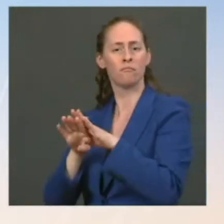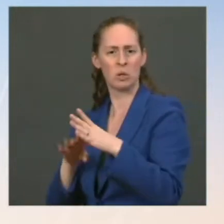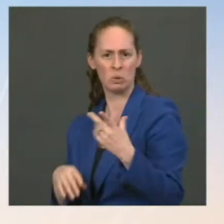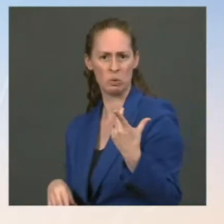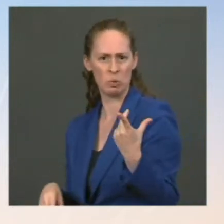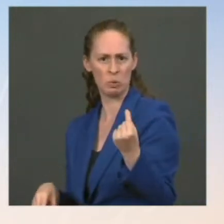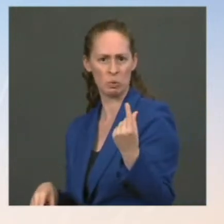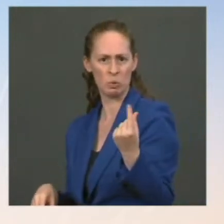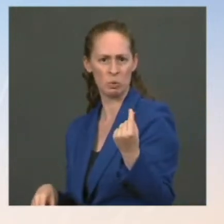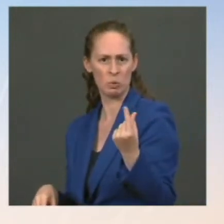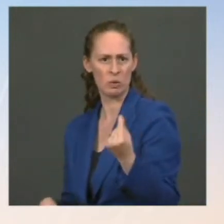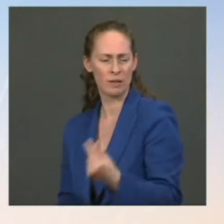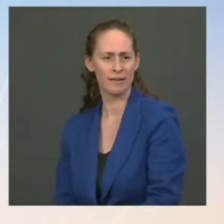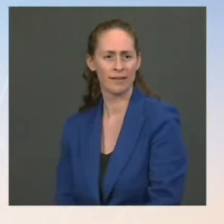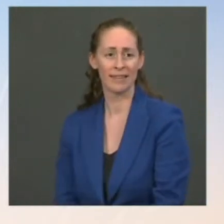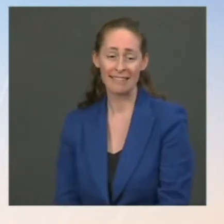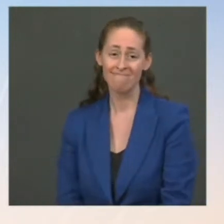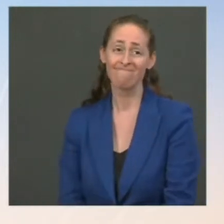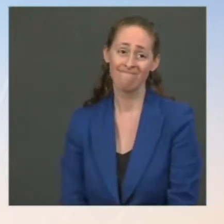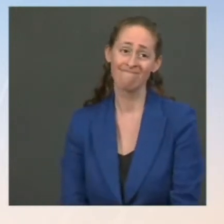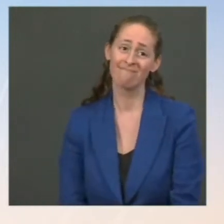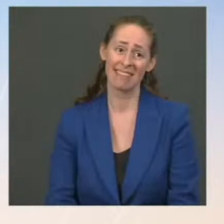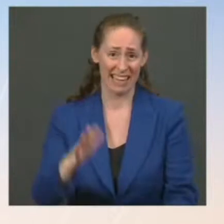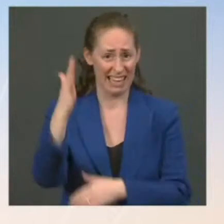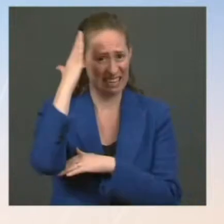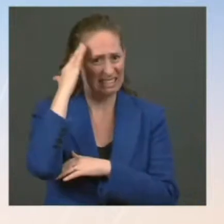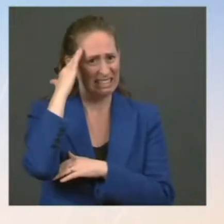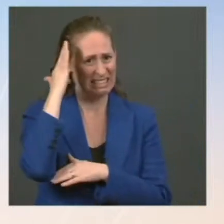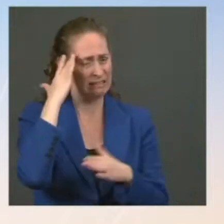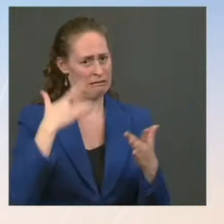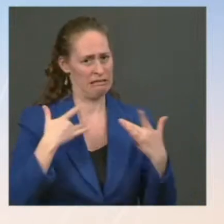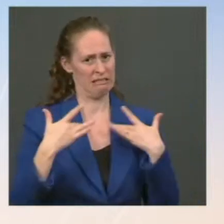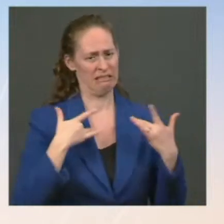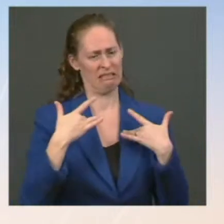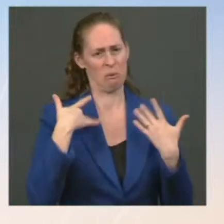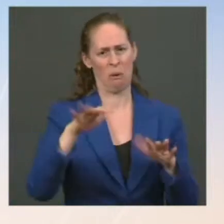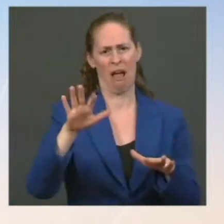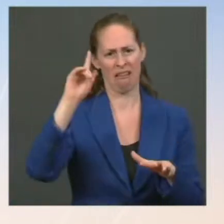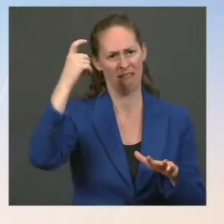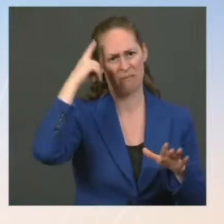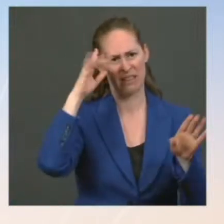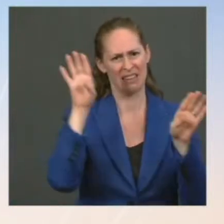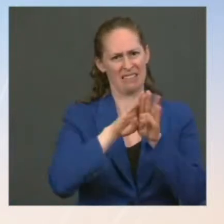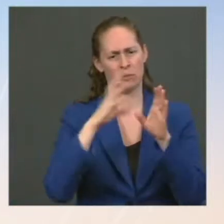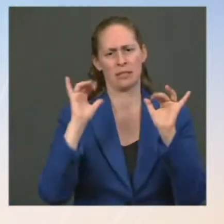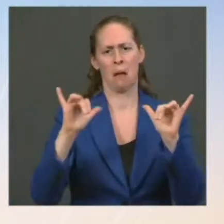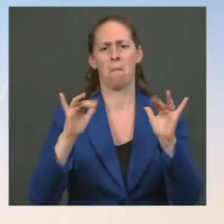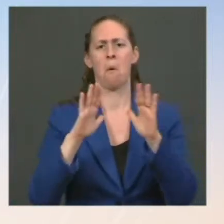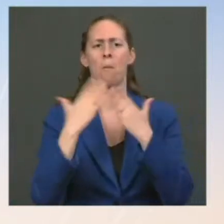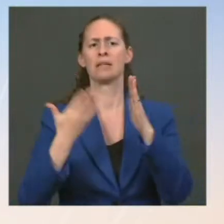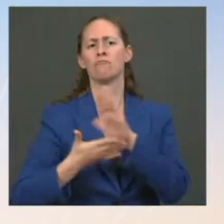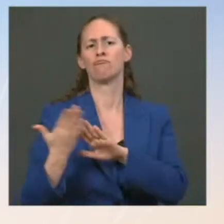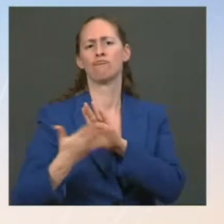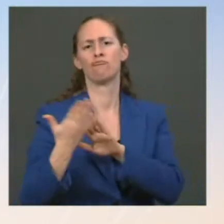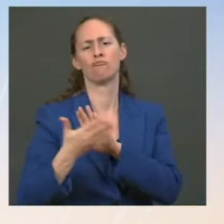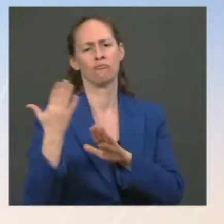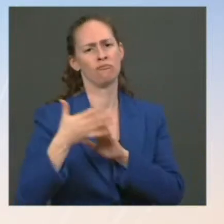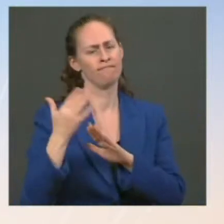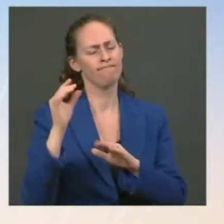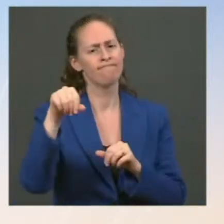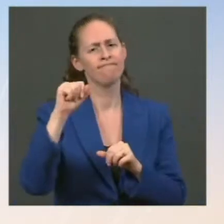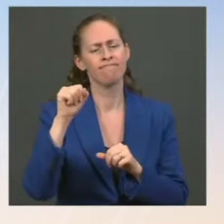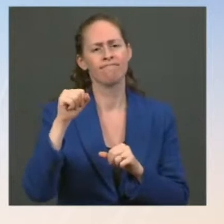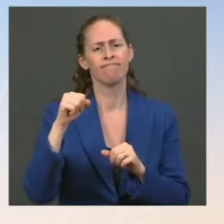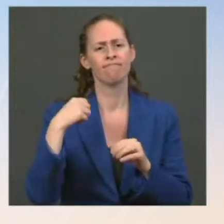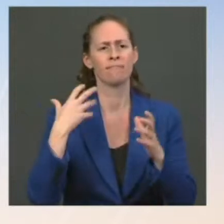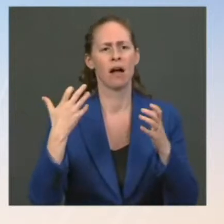never a good thing for the government to shut down, and that is why we are doing everything we can to prevent that from happening. Because a